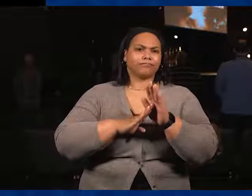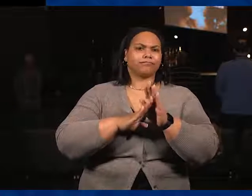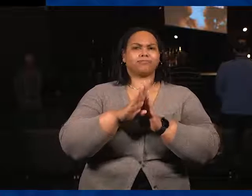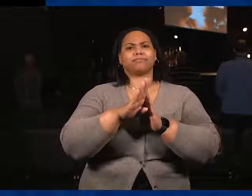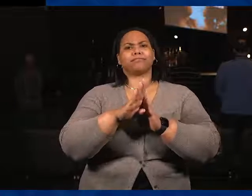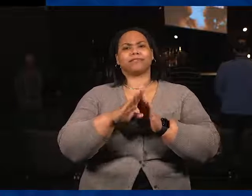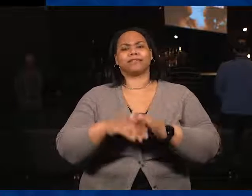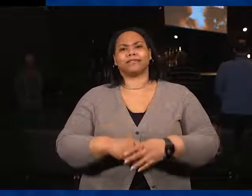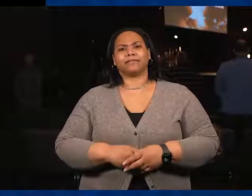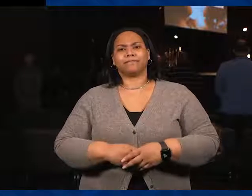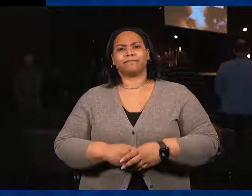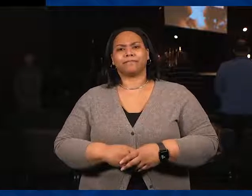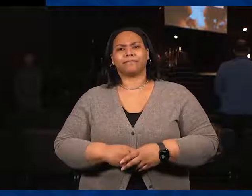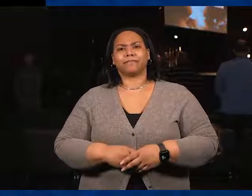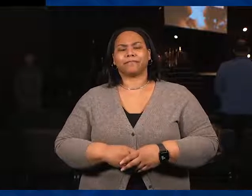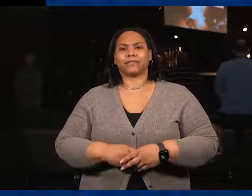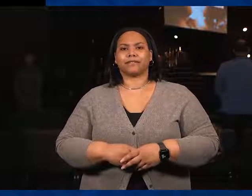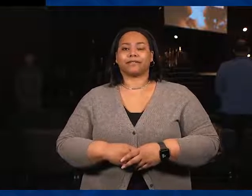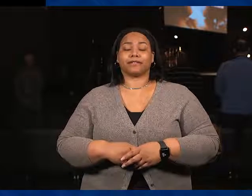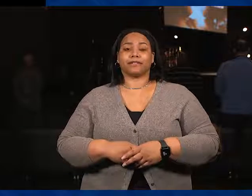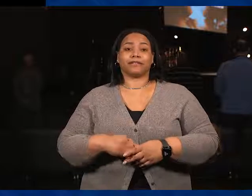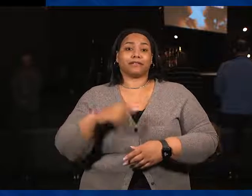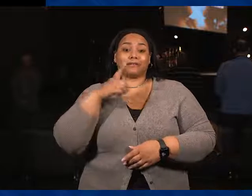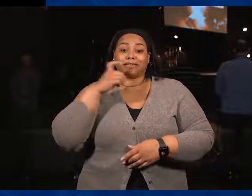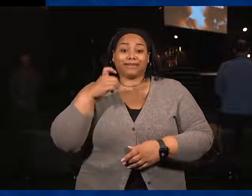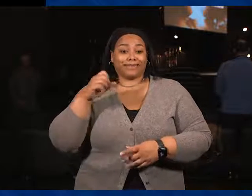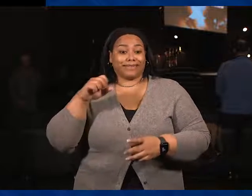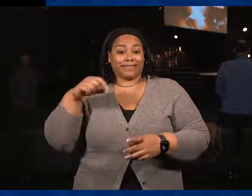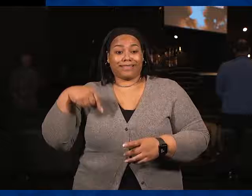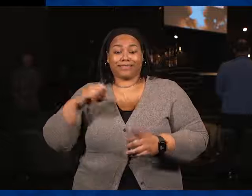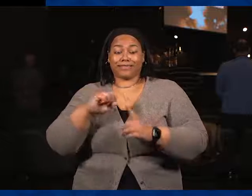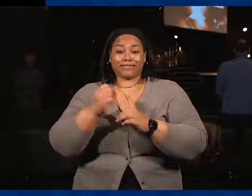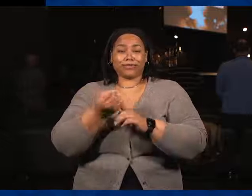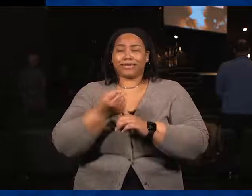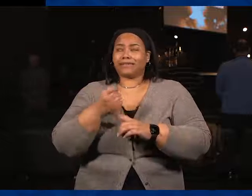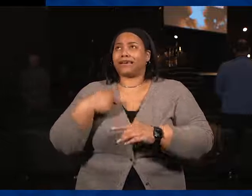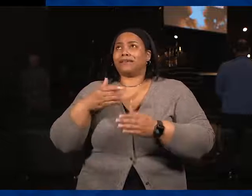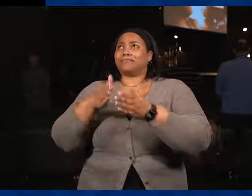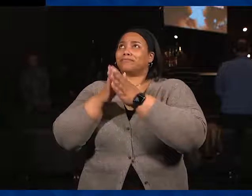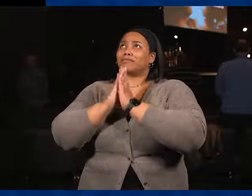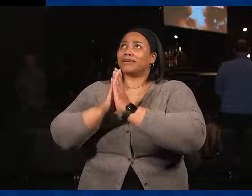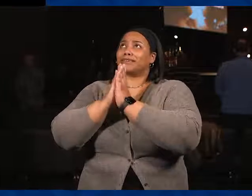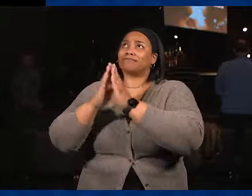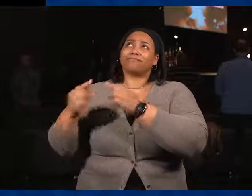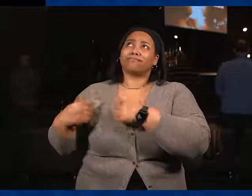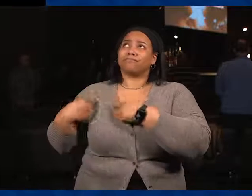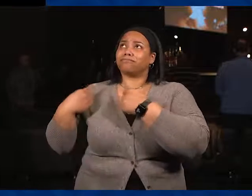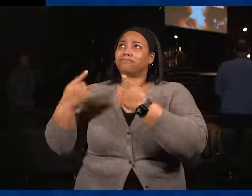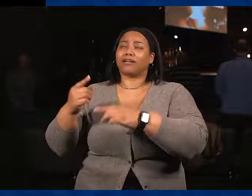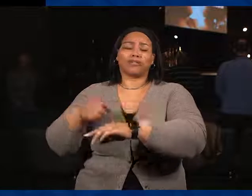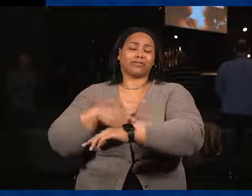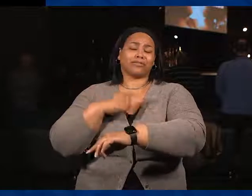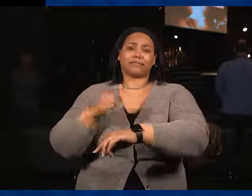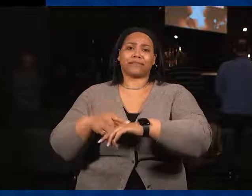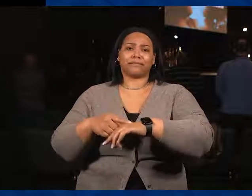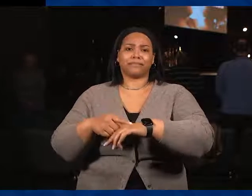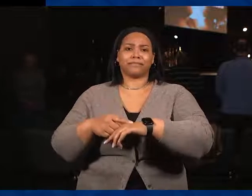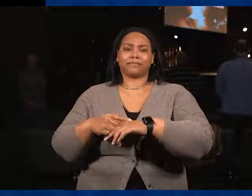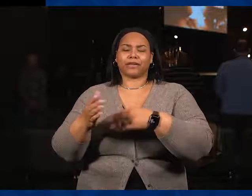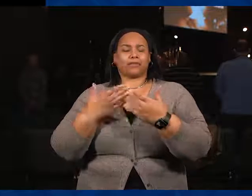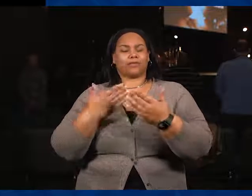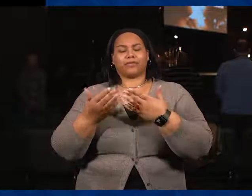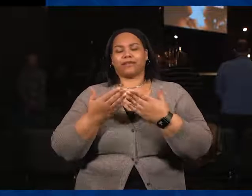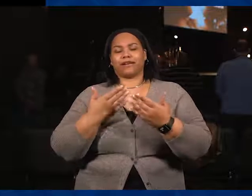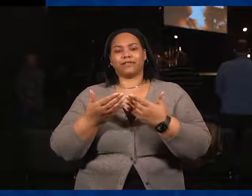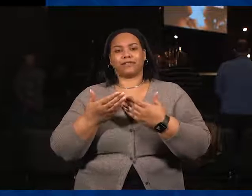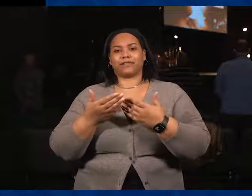I'm moving through something in which I've been praying for a long time. And for whatever reason,